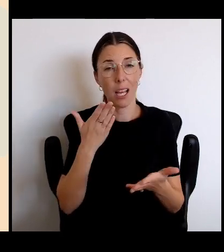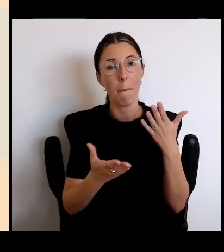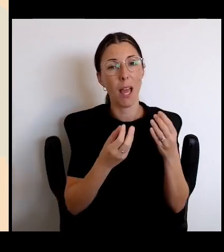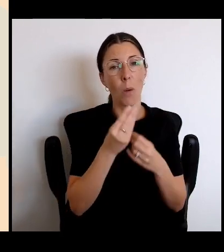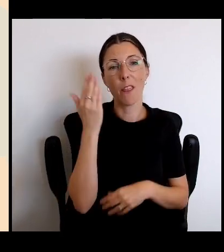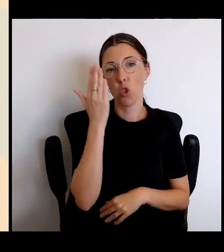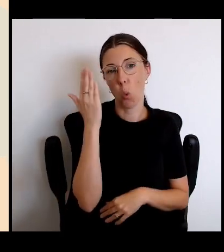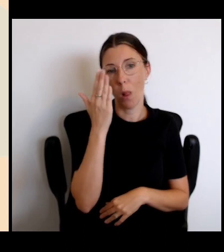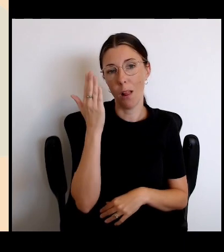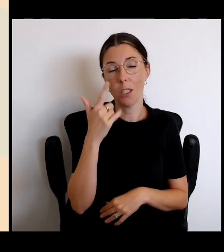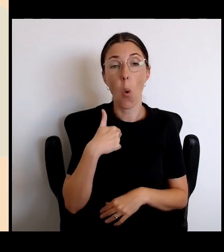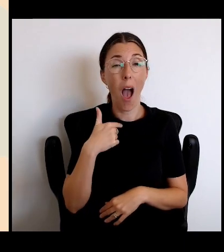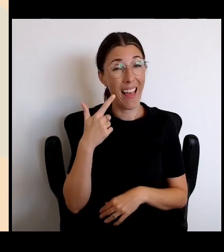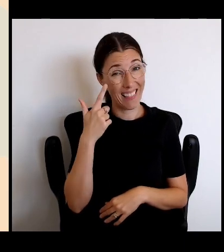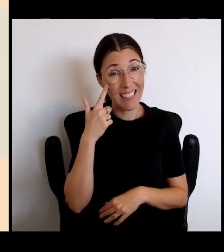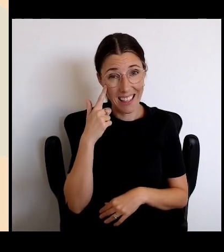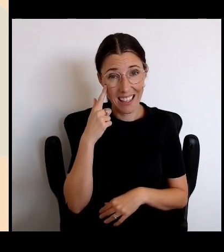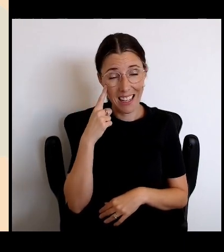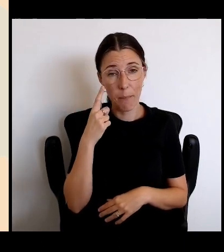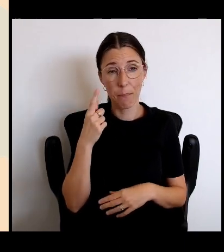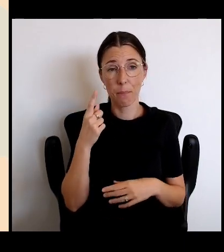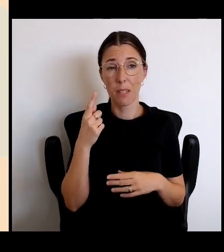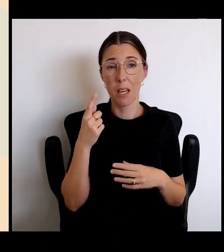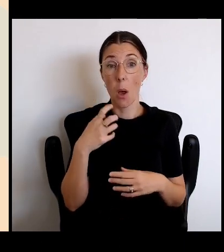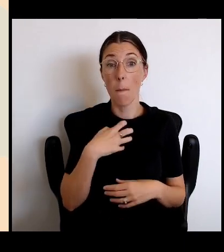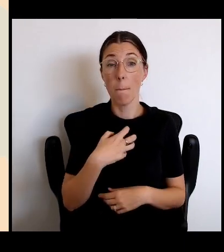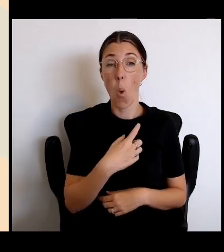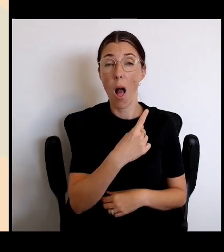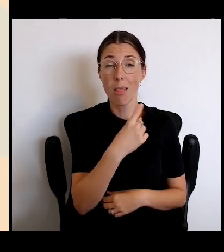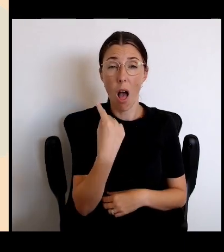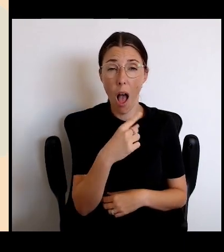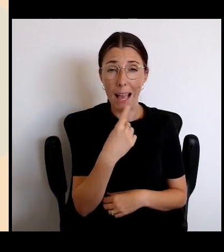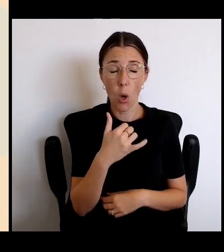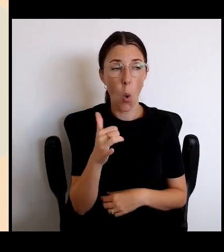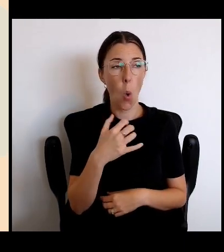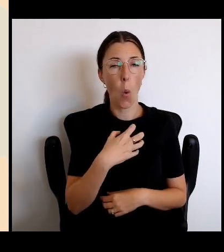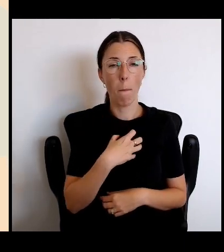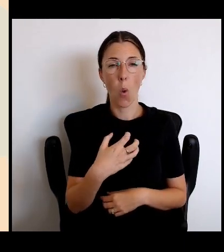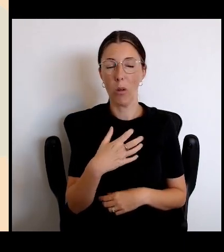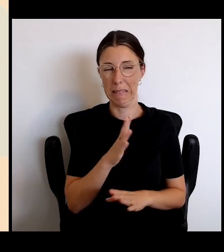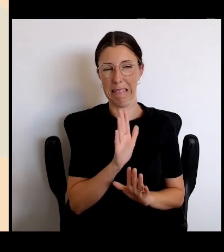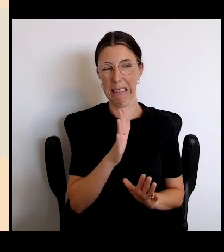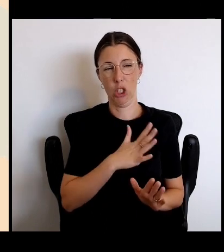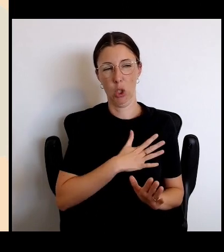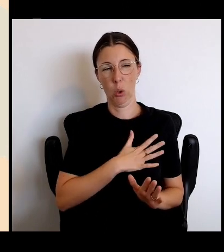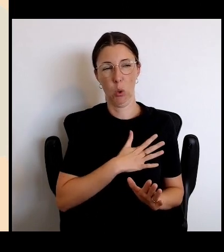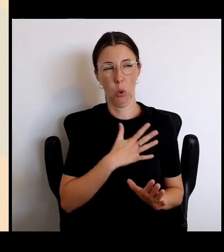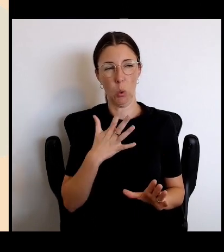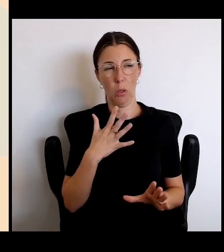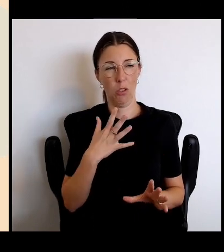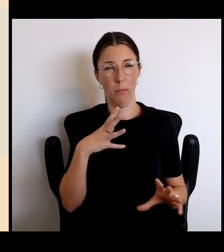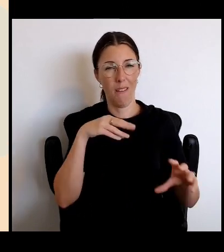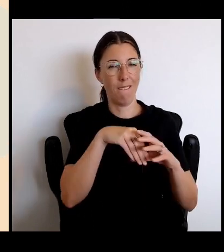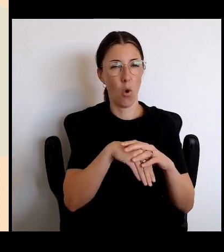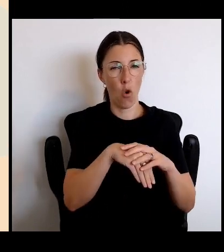samples. So to some extent, I think we get more lying or opting out of the survey at the prevalence question